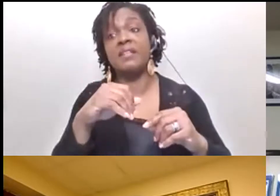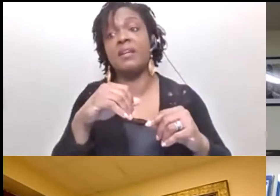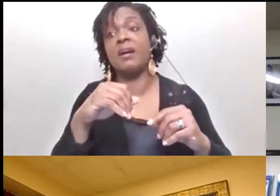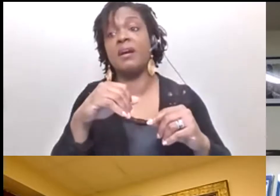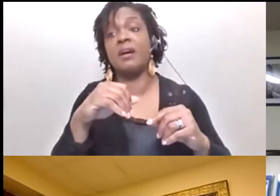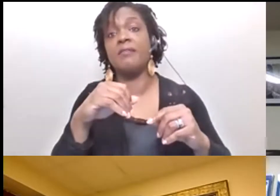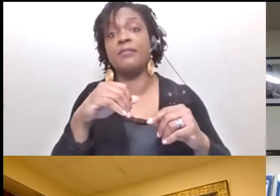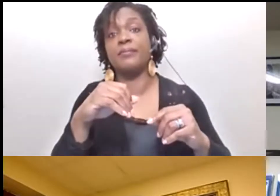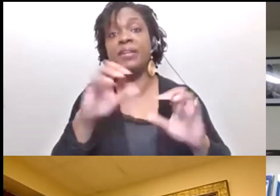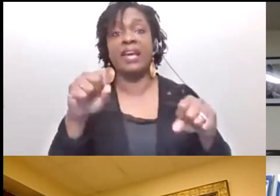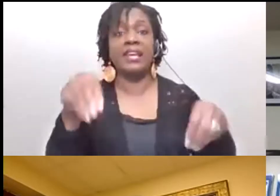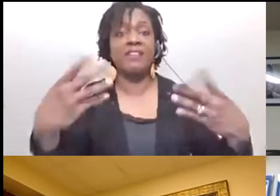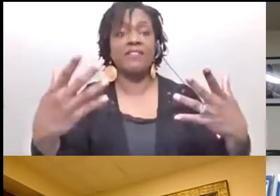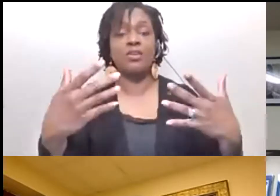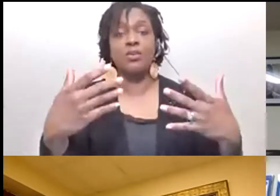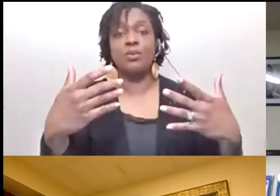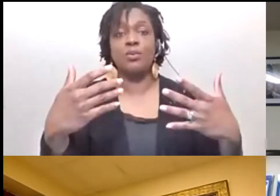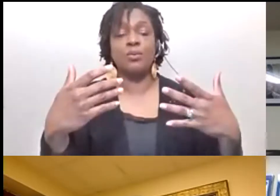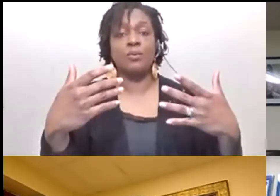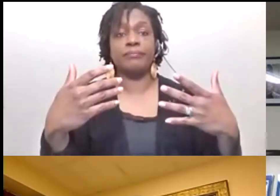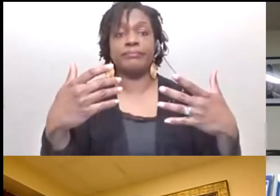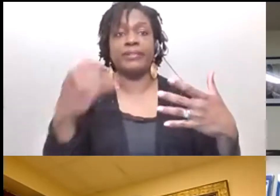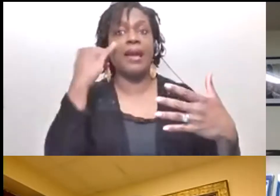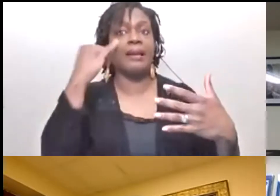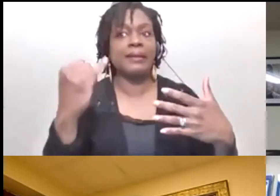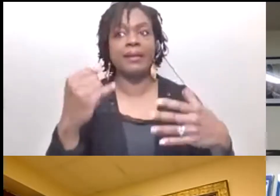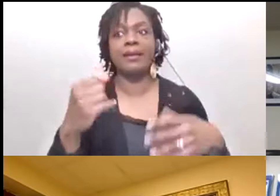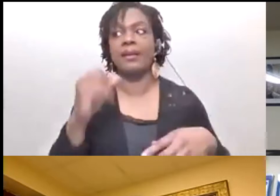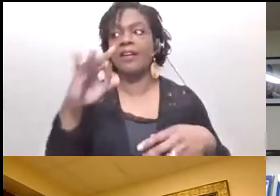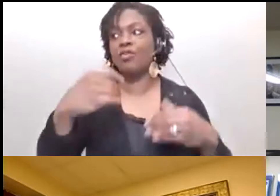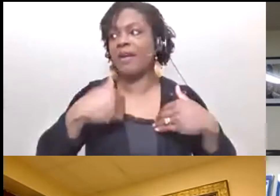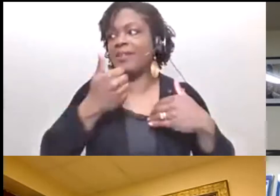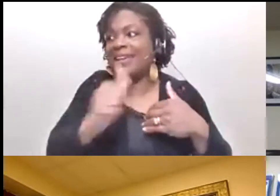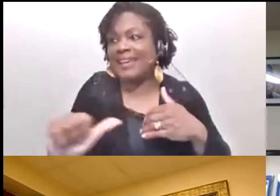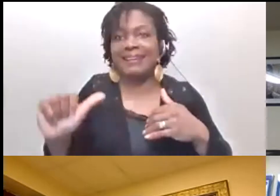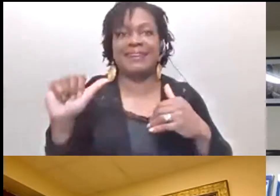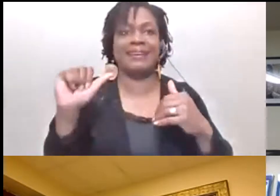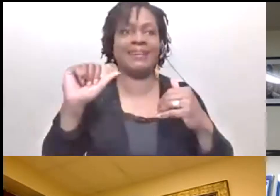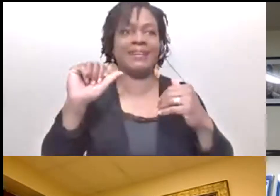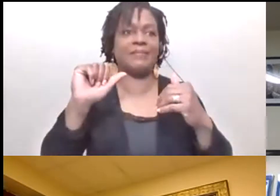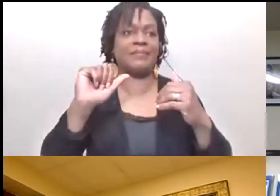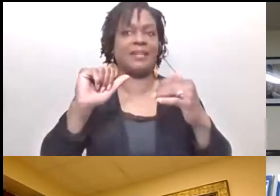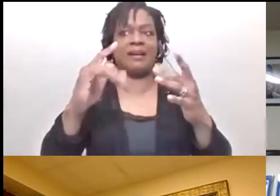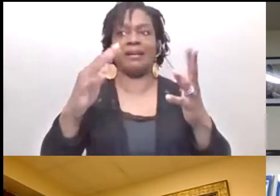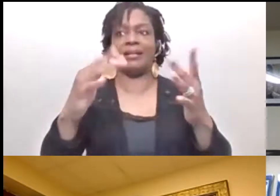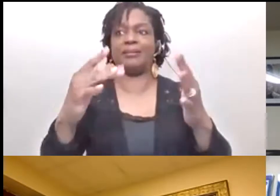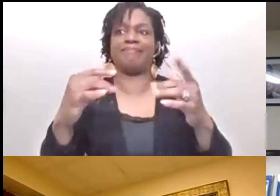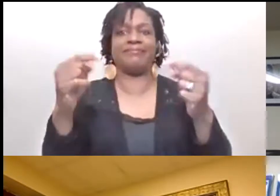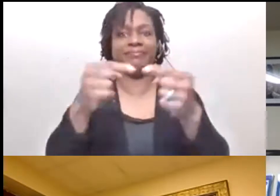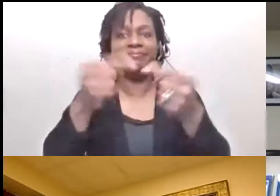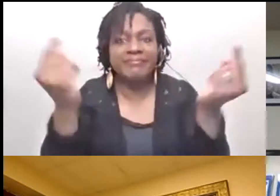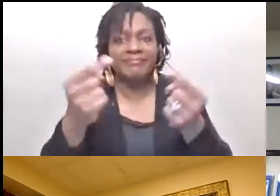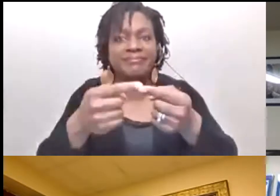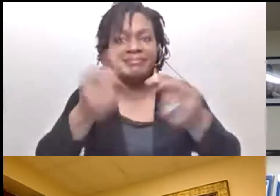inkling of any division or somebody gets left behind, you make it easy for the legislature to not touch it, because it's actually a